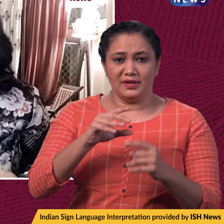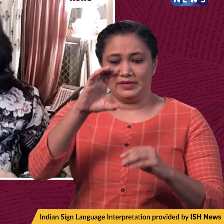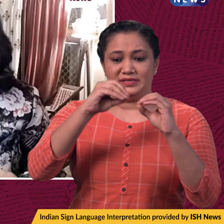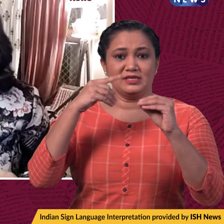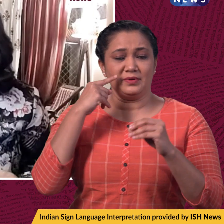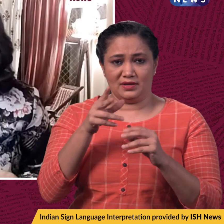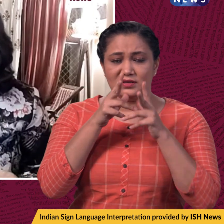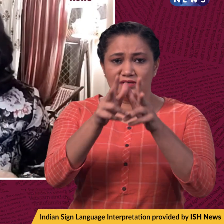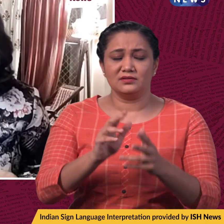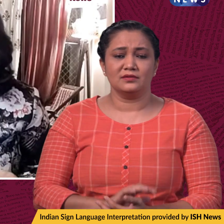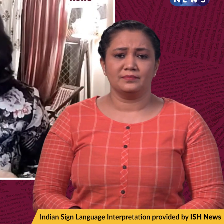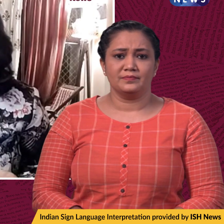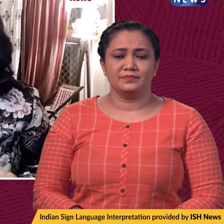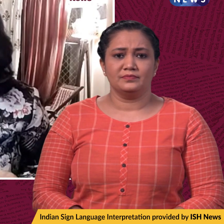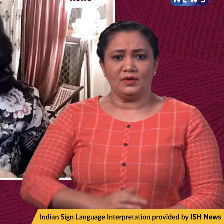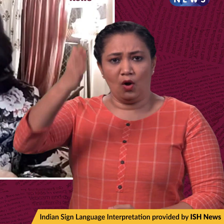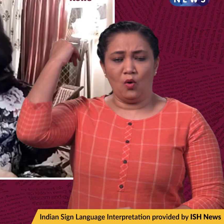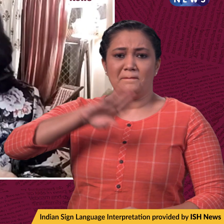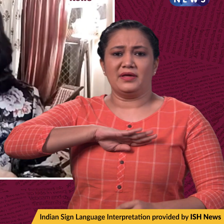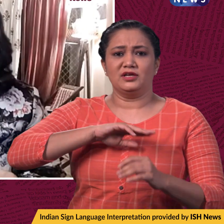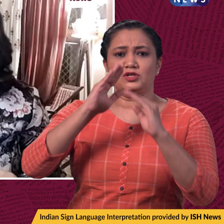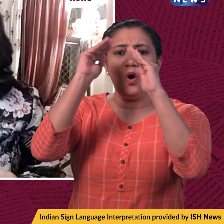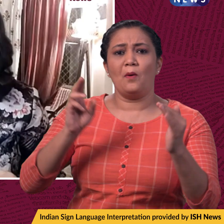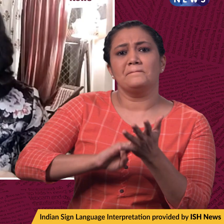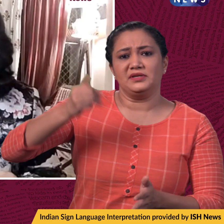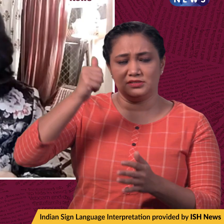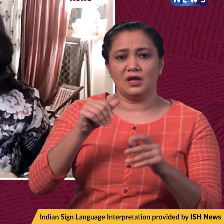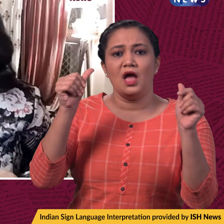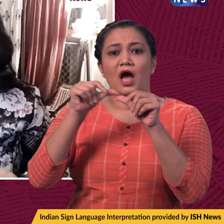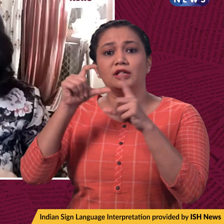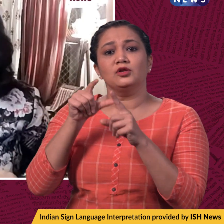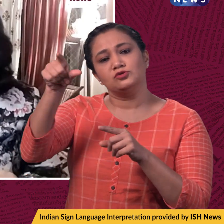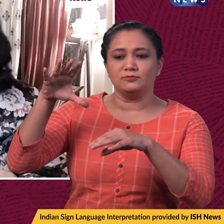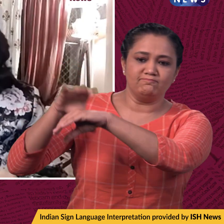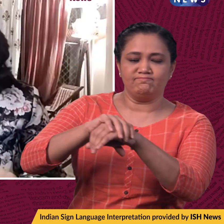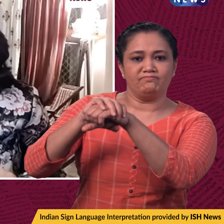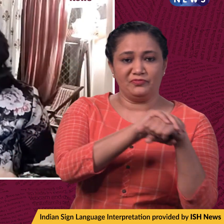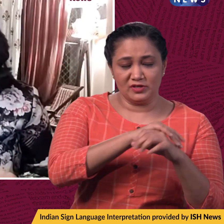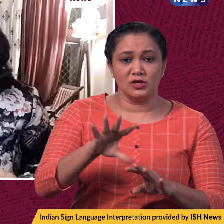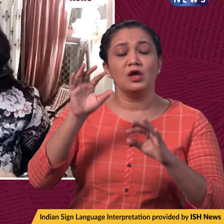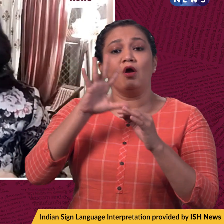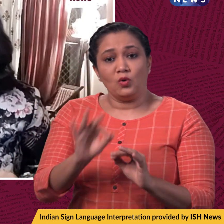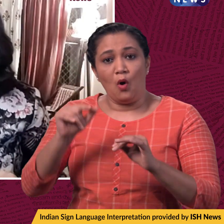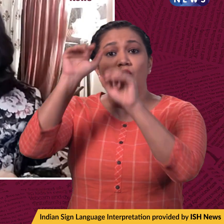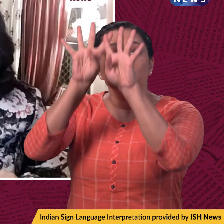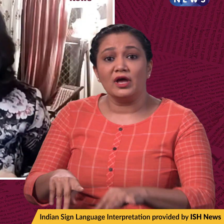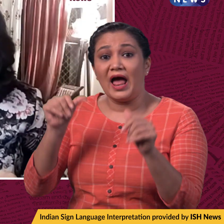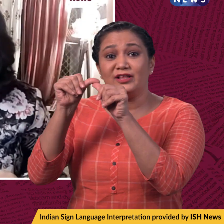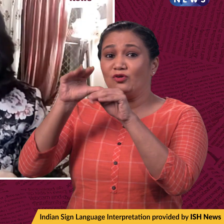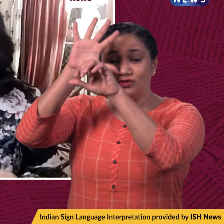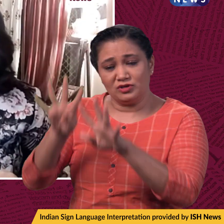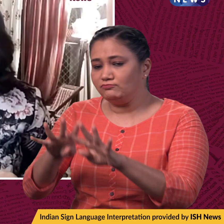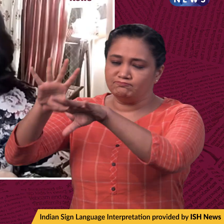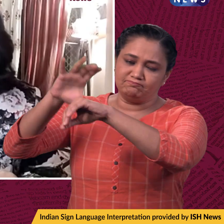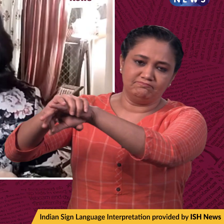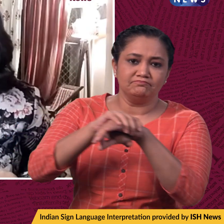Meanwhile, the CBI has taken former Maharashtra Home Minister Anil Deshmukh into custody from Mumbai's Arthur Road